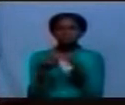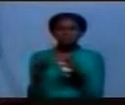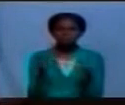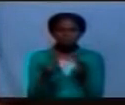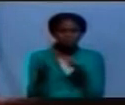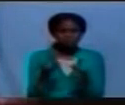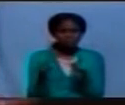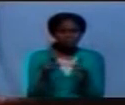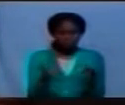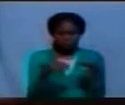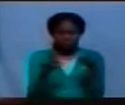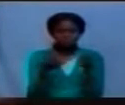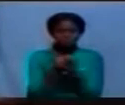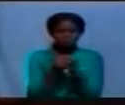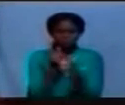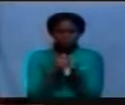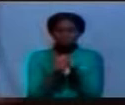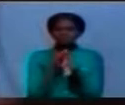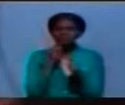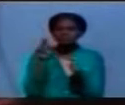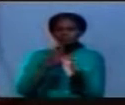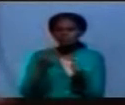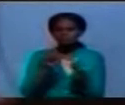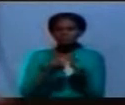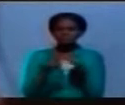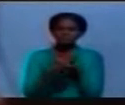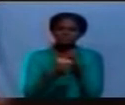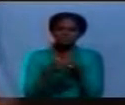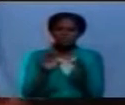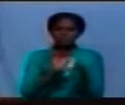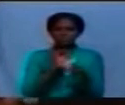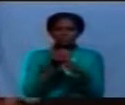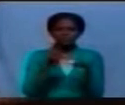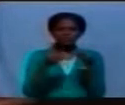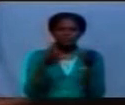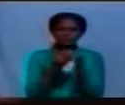people money, and money which they're not using to save or build businesses,